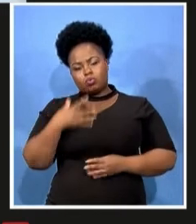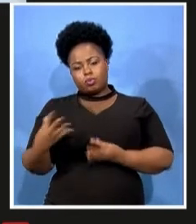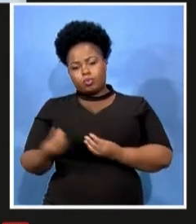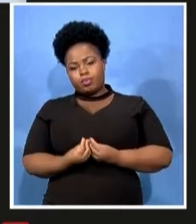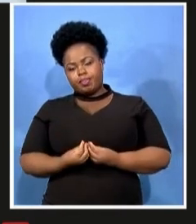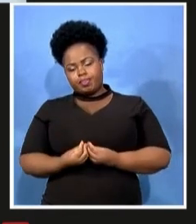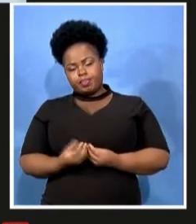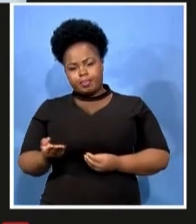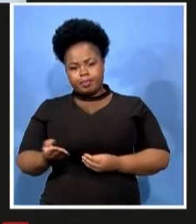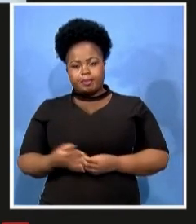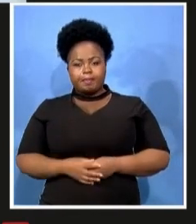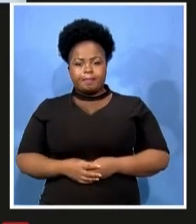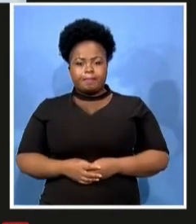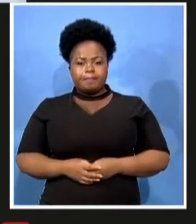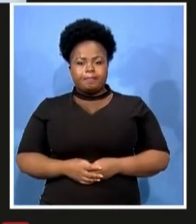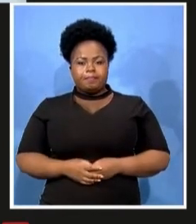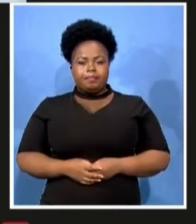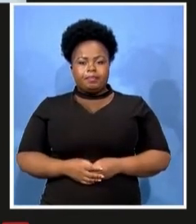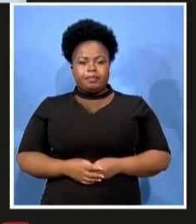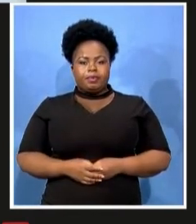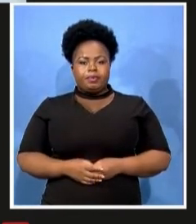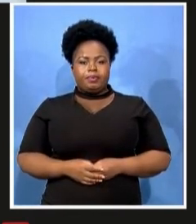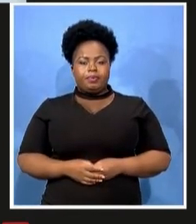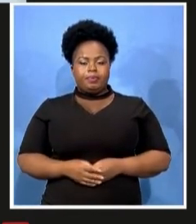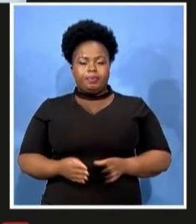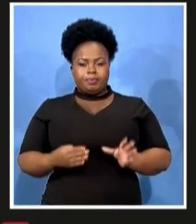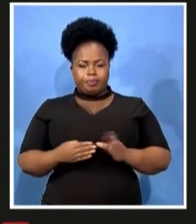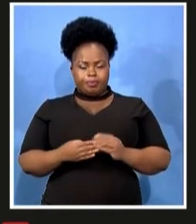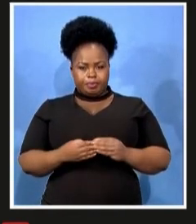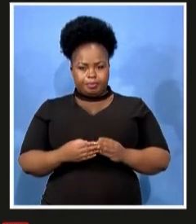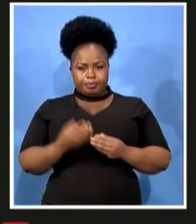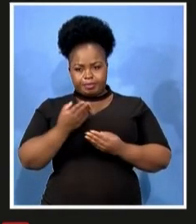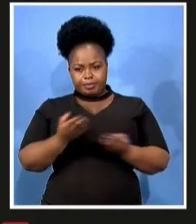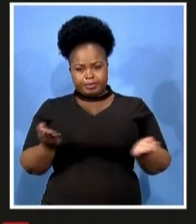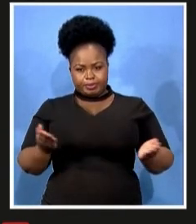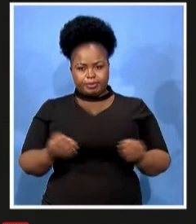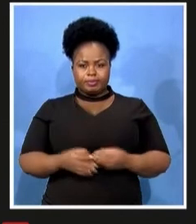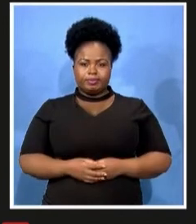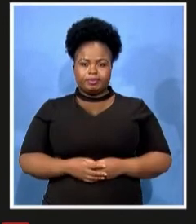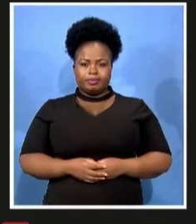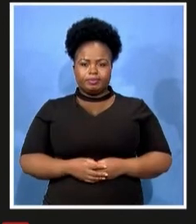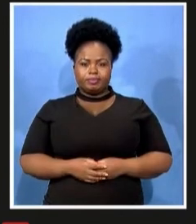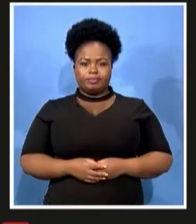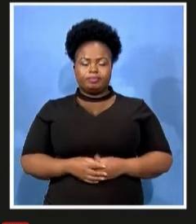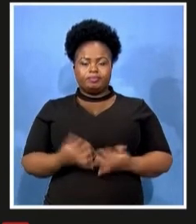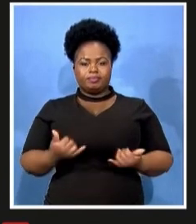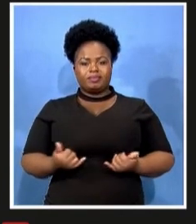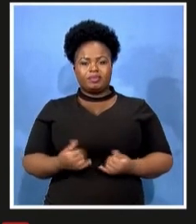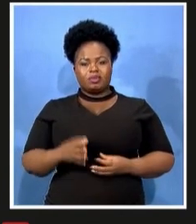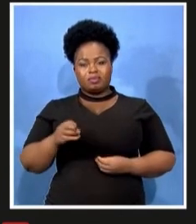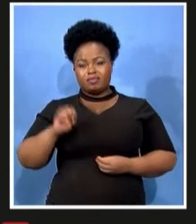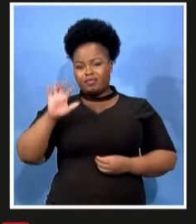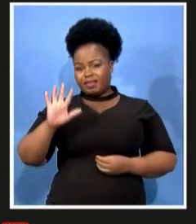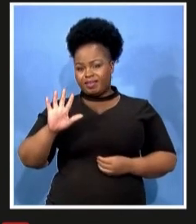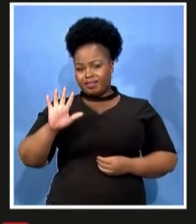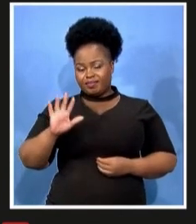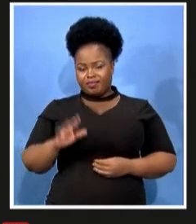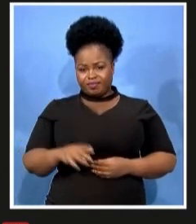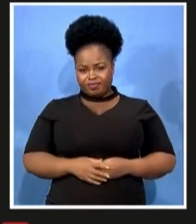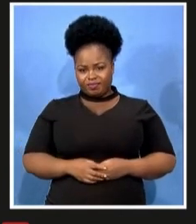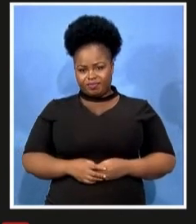Honorable members, we are now on item number 5. This is our first